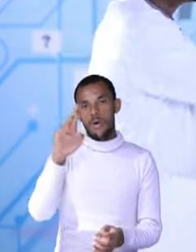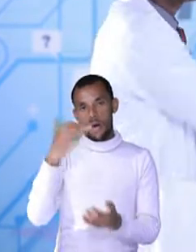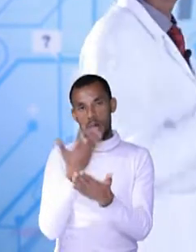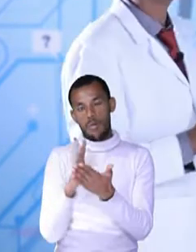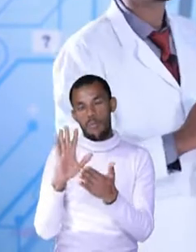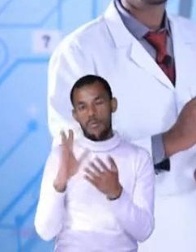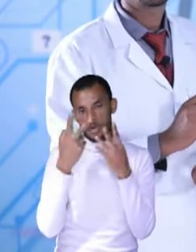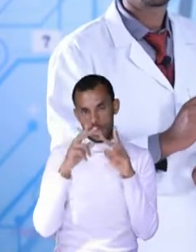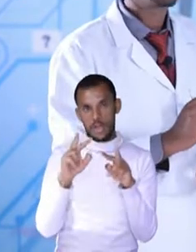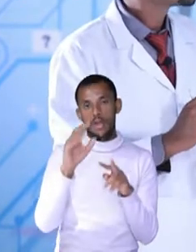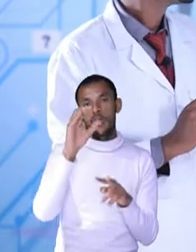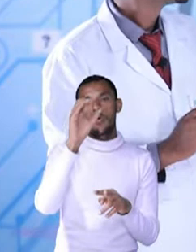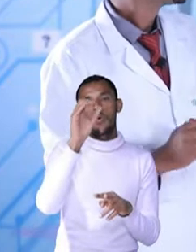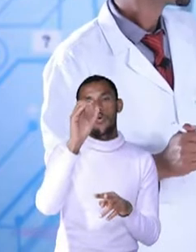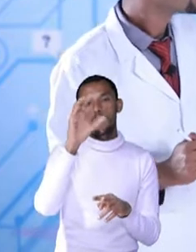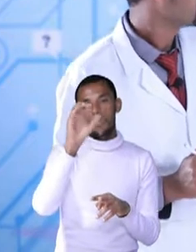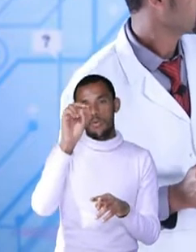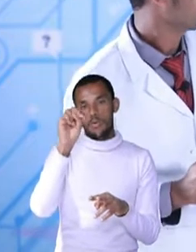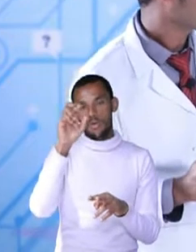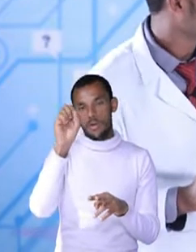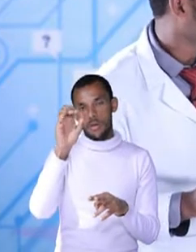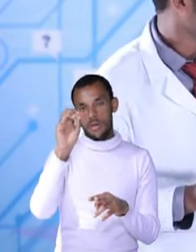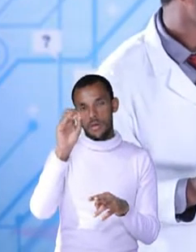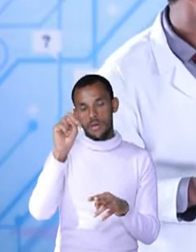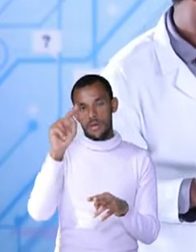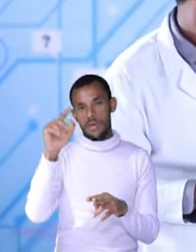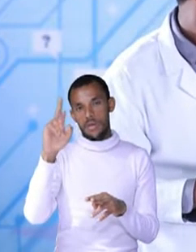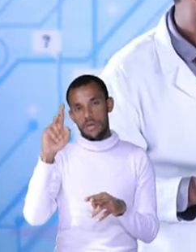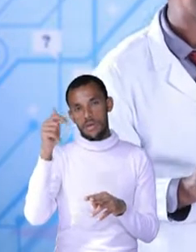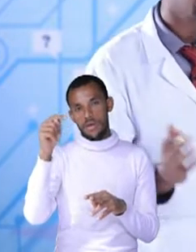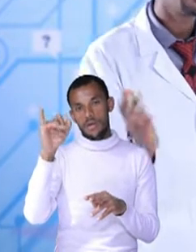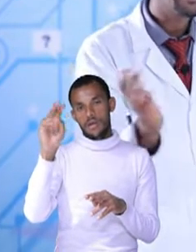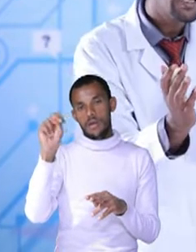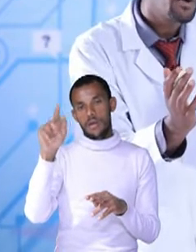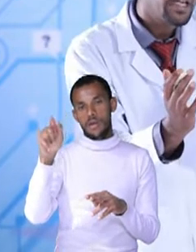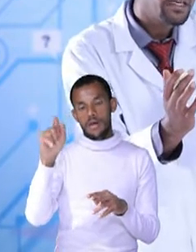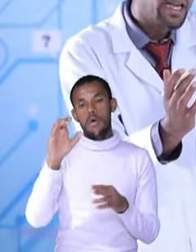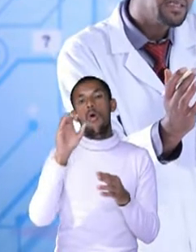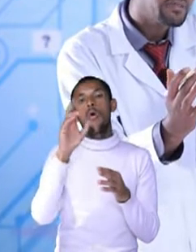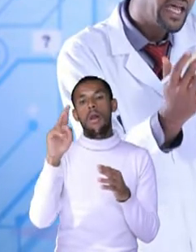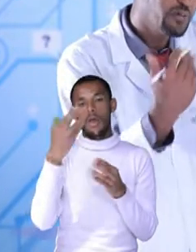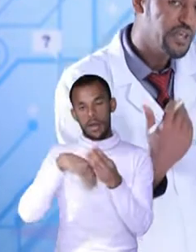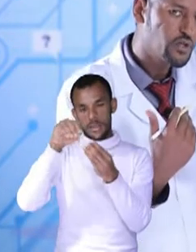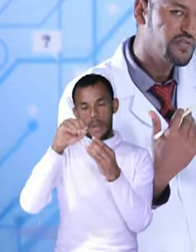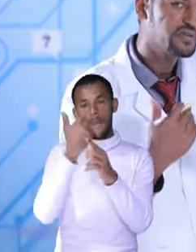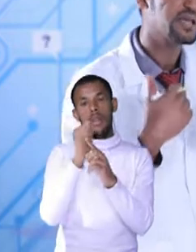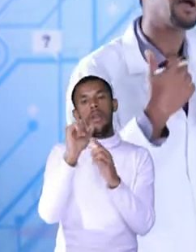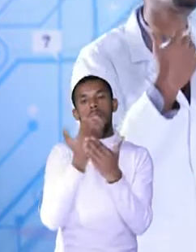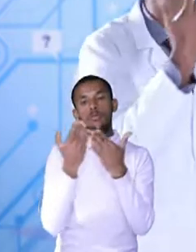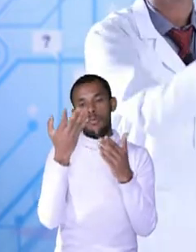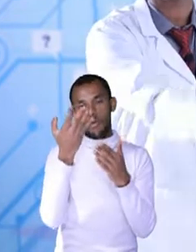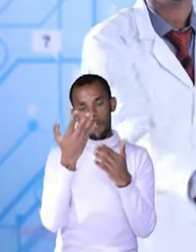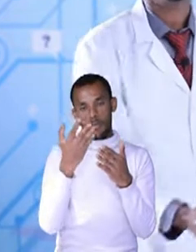removed, is concentrating the ore. Concentrating on ore increases metallic containing elements by removing